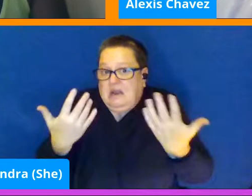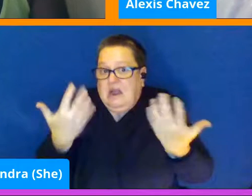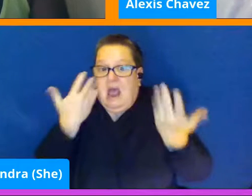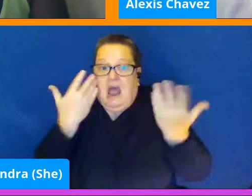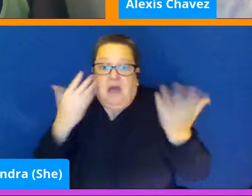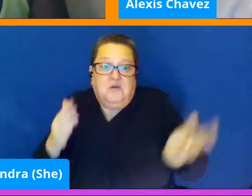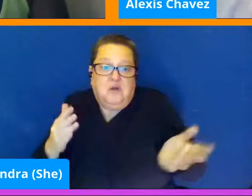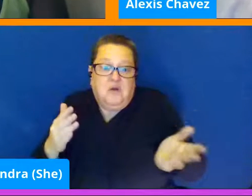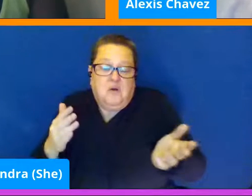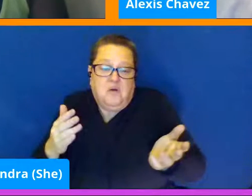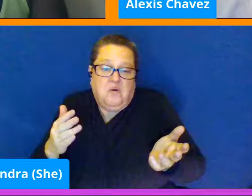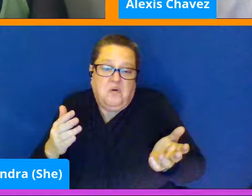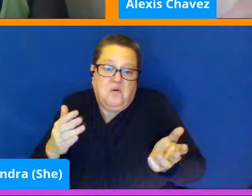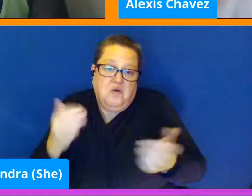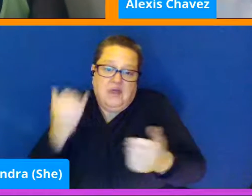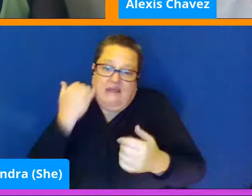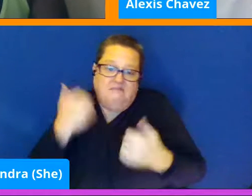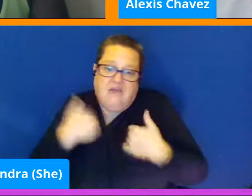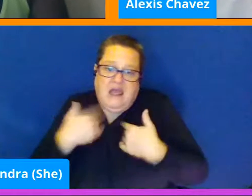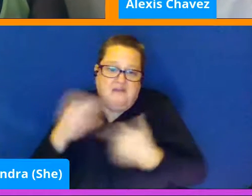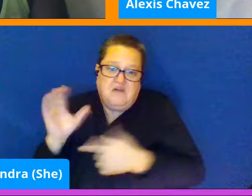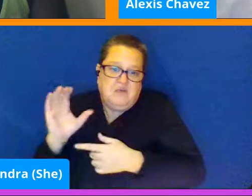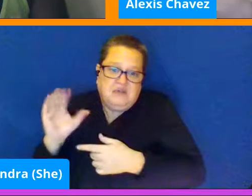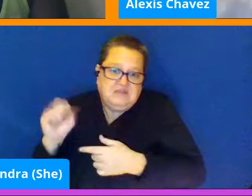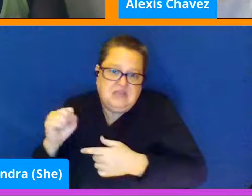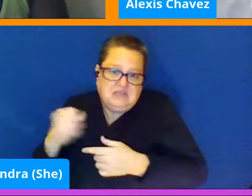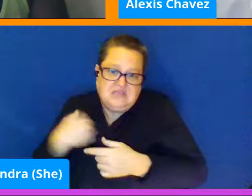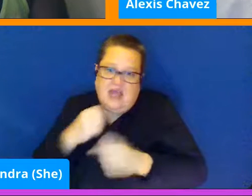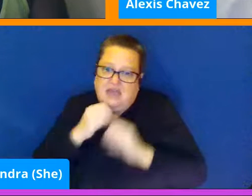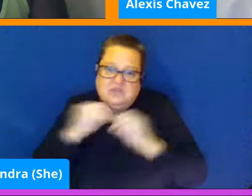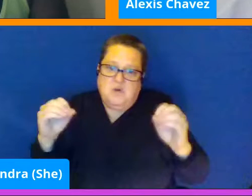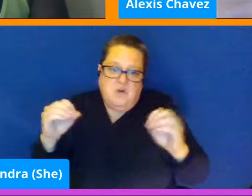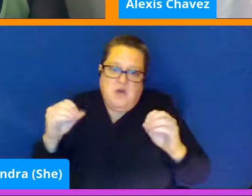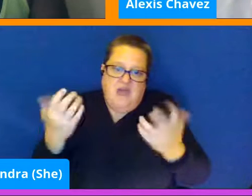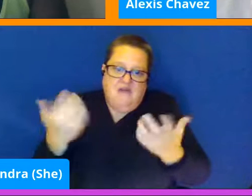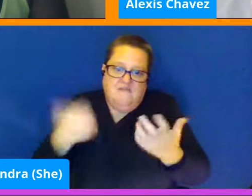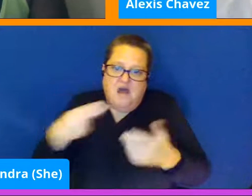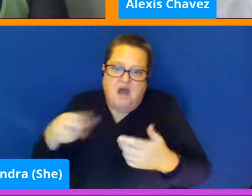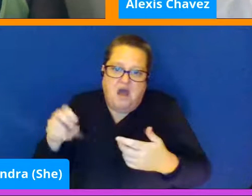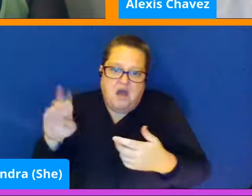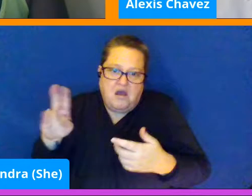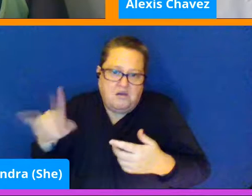I have any coping skills. I don't know if I have any hobbies. I don't know if I have anything I like to do.